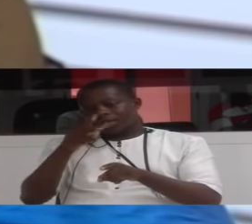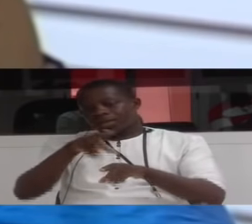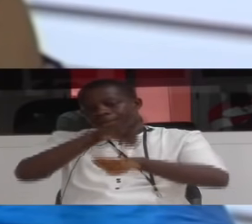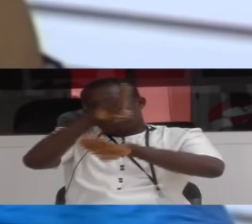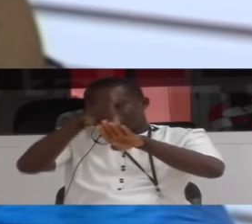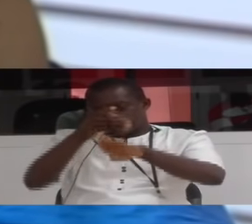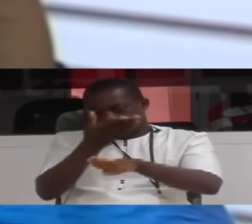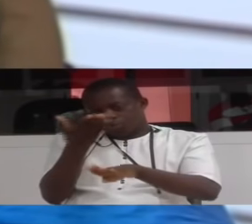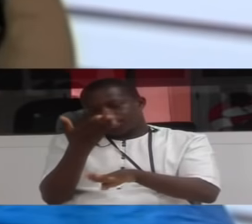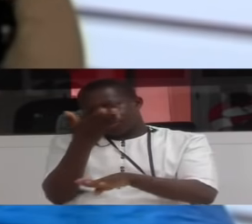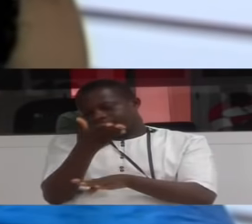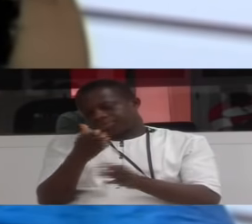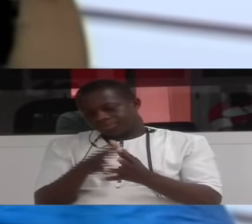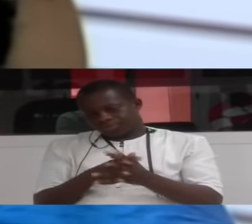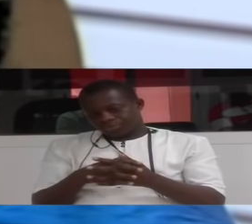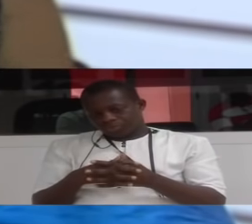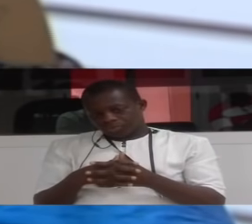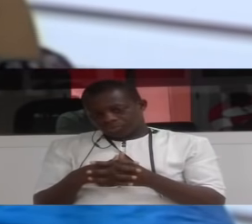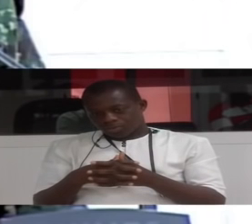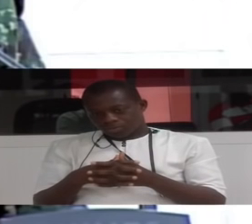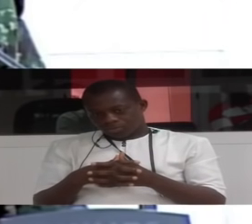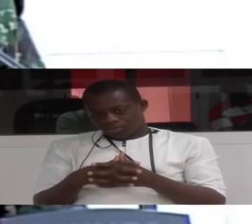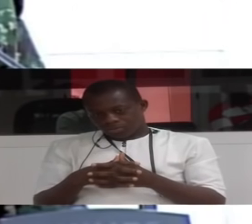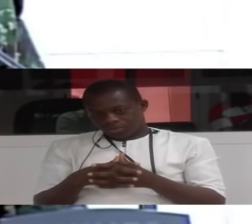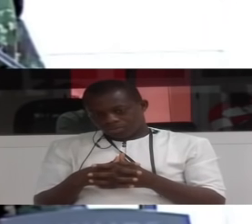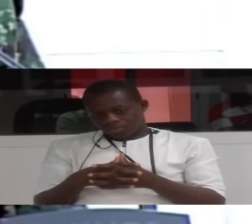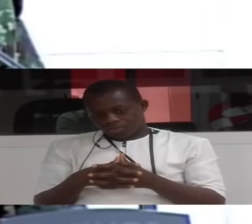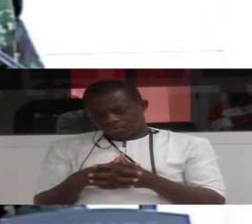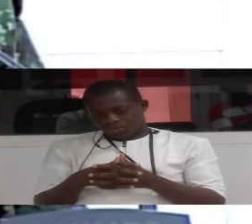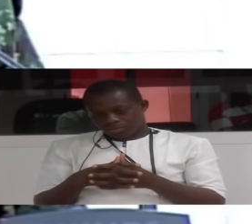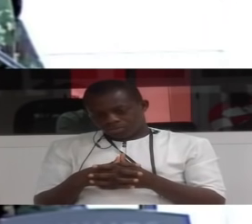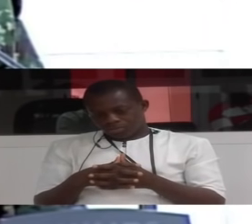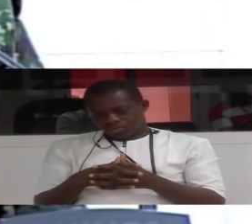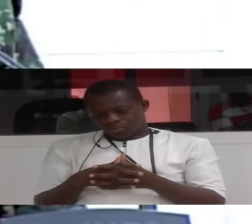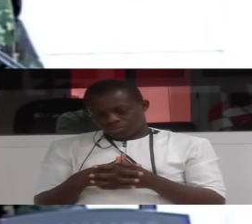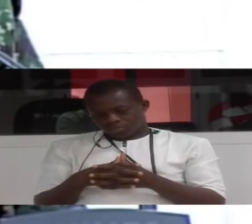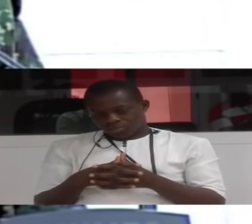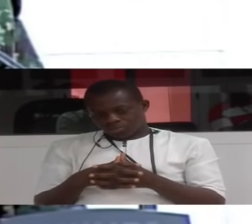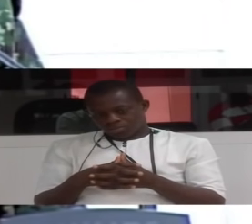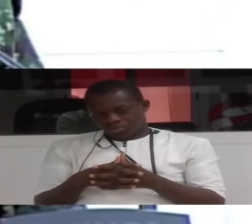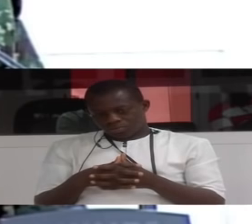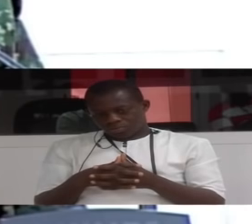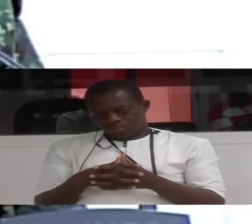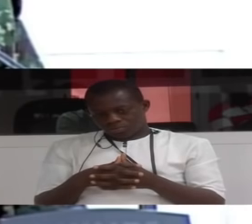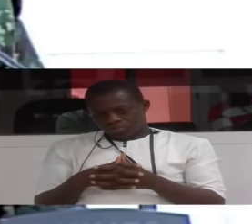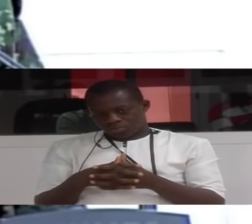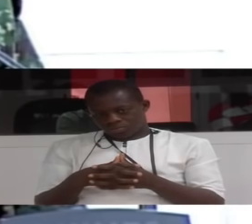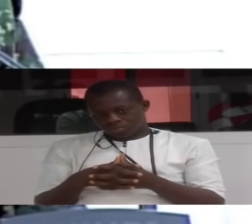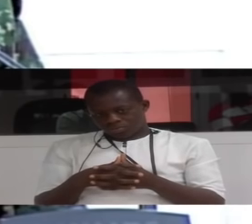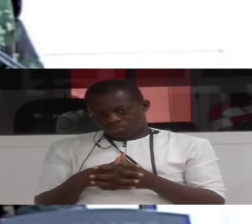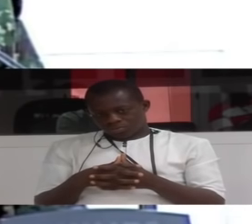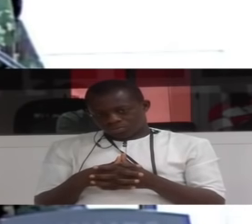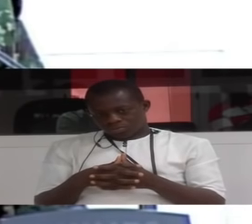Banjul, Baba Job is admitted at the Royal Victoria Teaching Hospital, go and find out his condition there where he is being